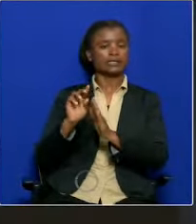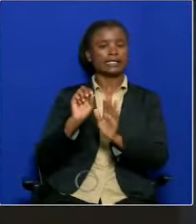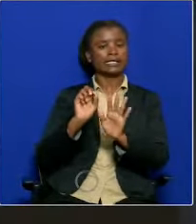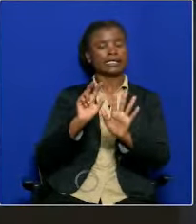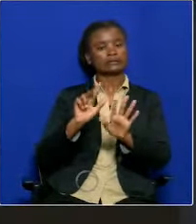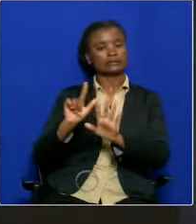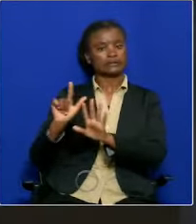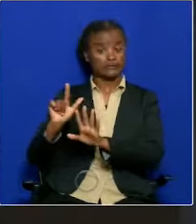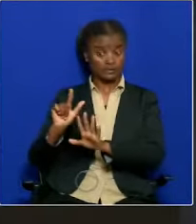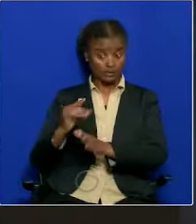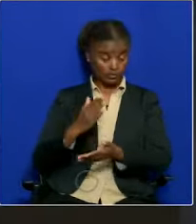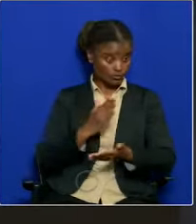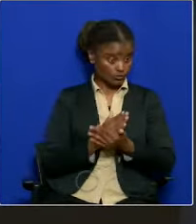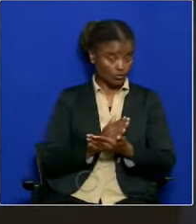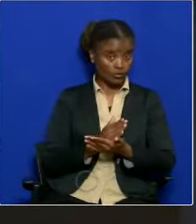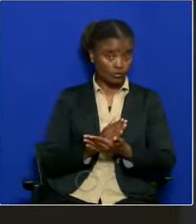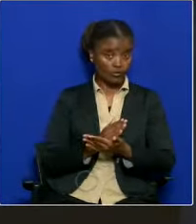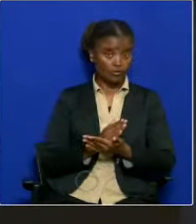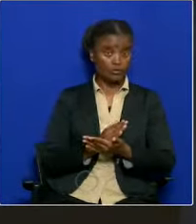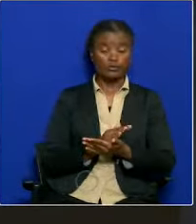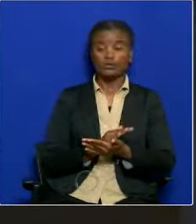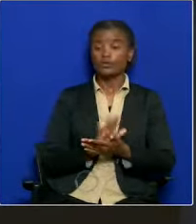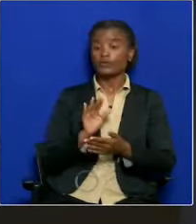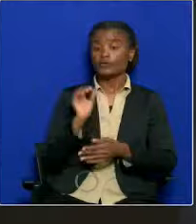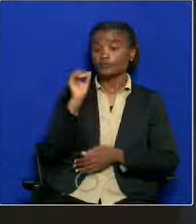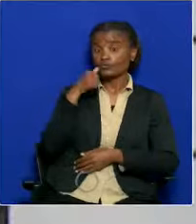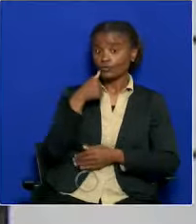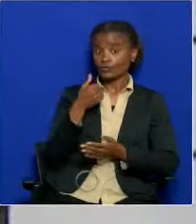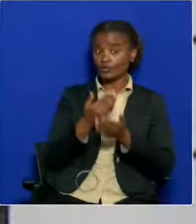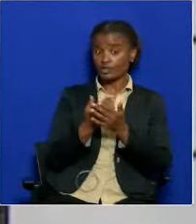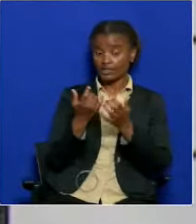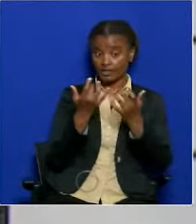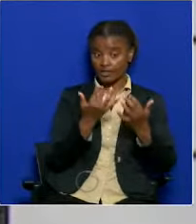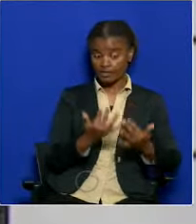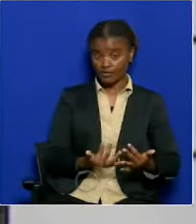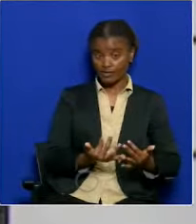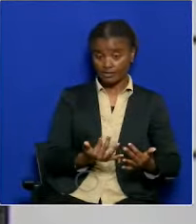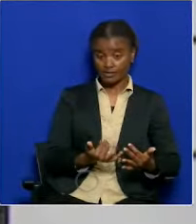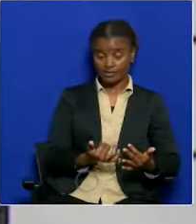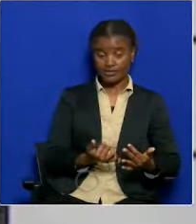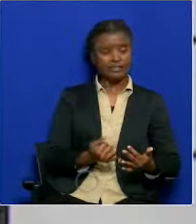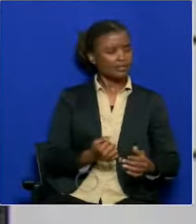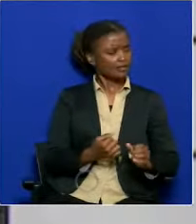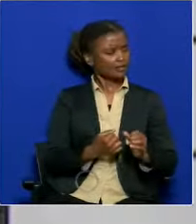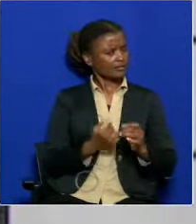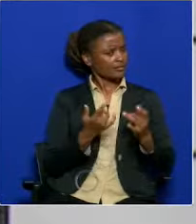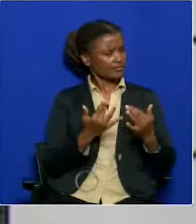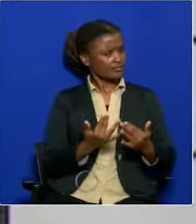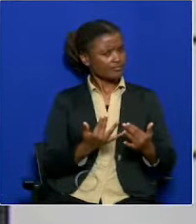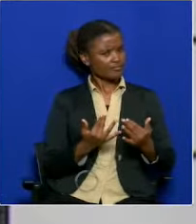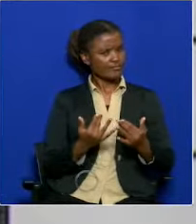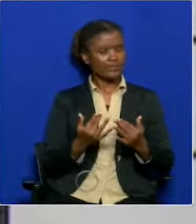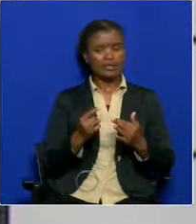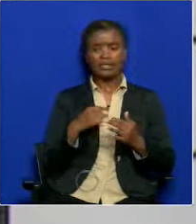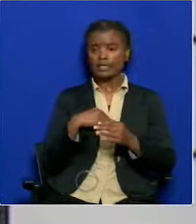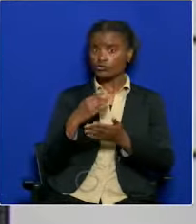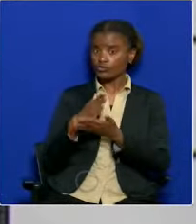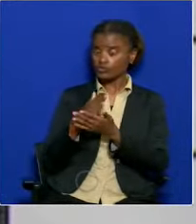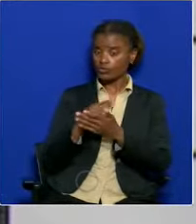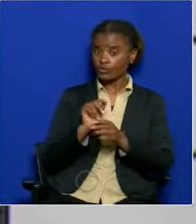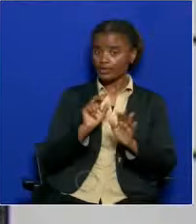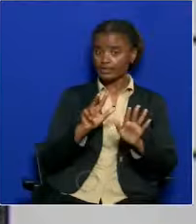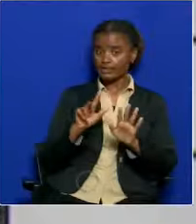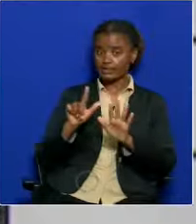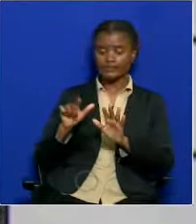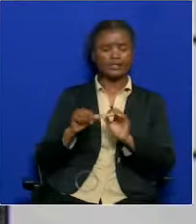Do you want us to do the math tomorrow? The math. Are you sure it was 87? Yes, because you see the other things you